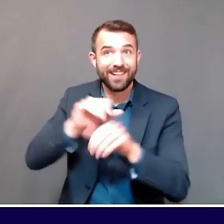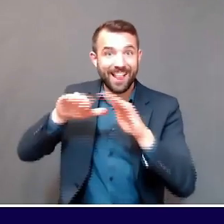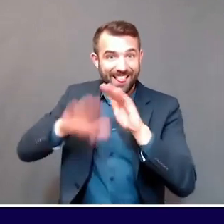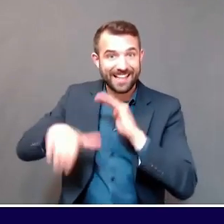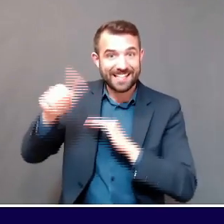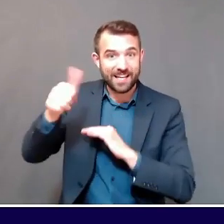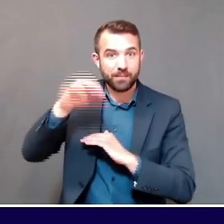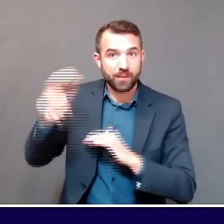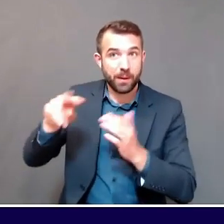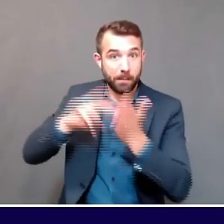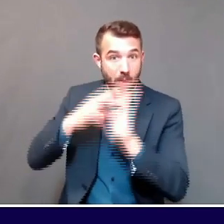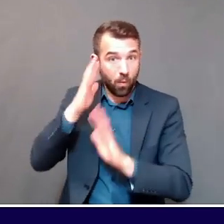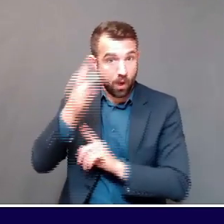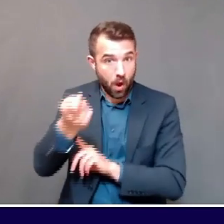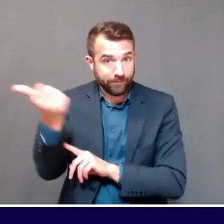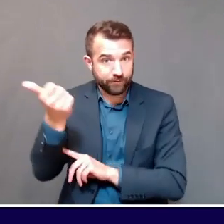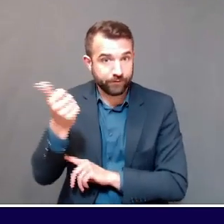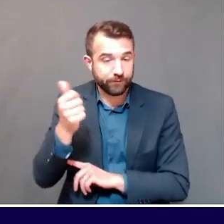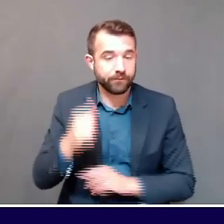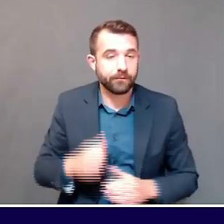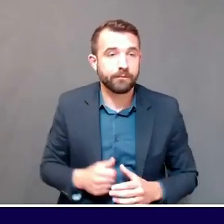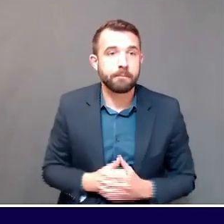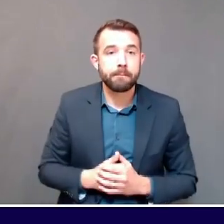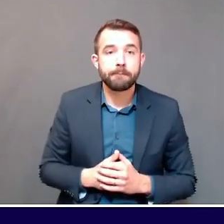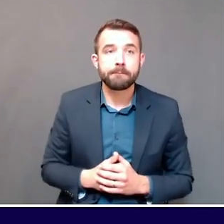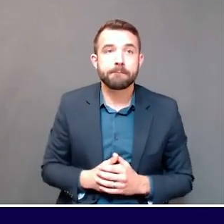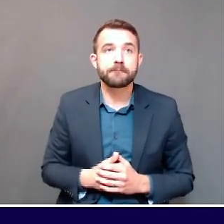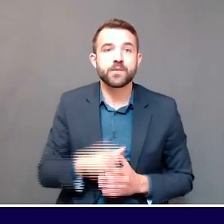So we've thought and we've talked a lot about this at length.